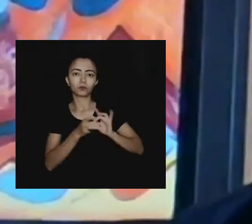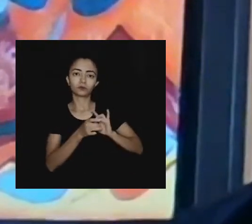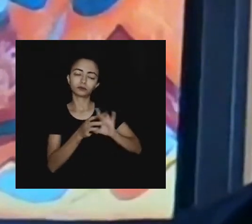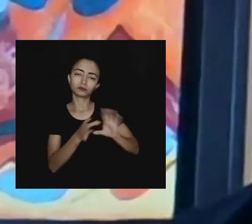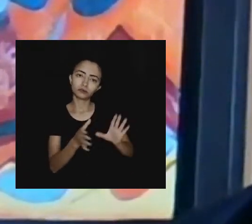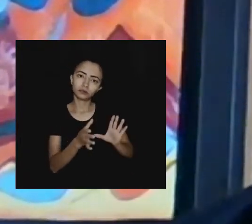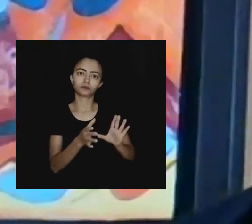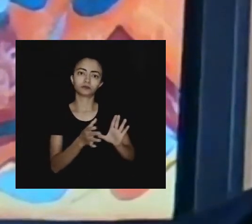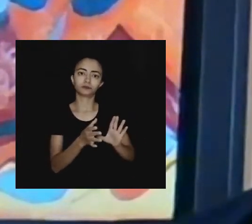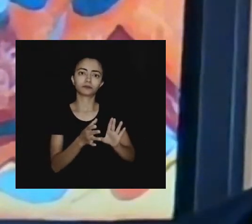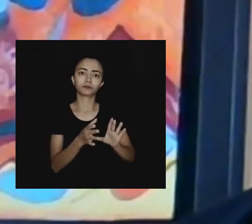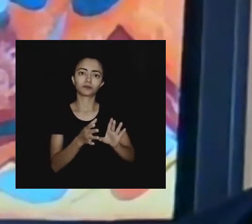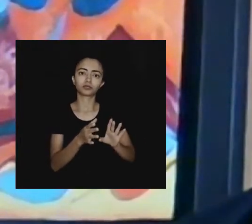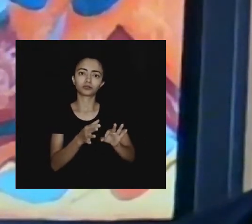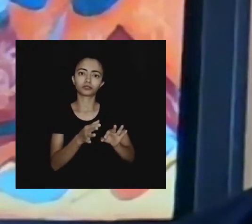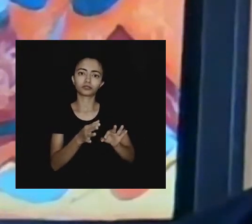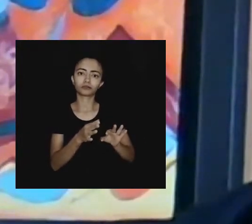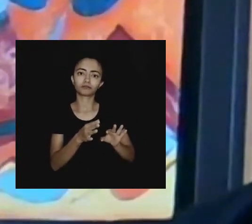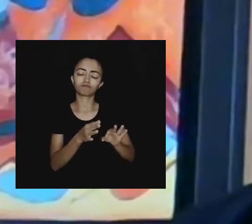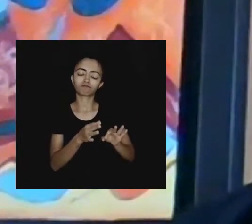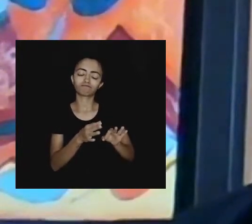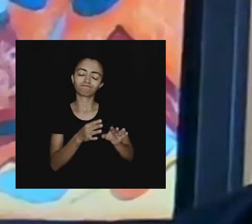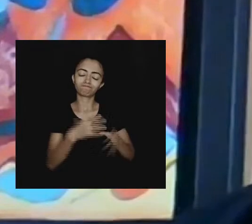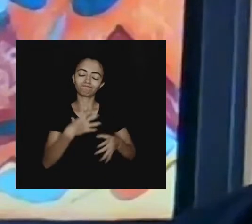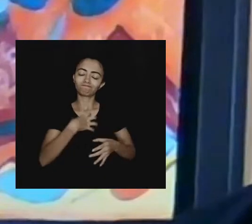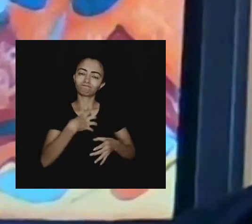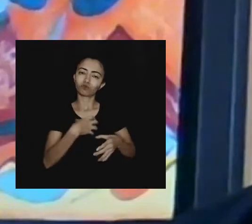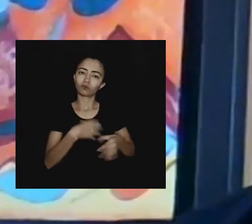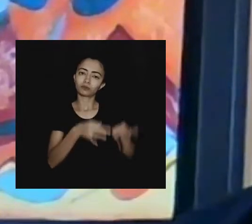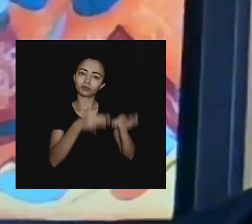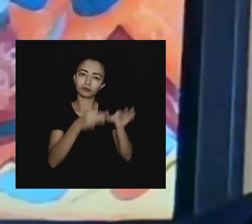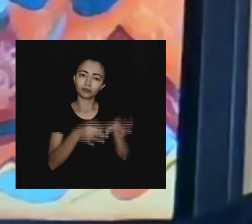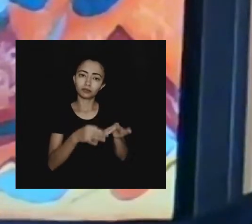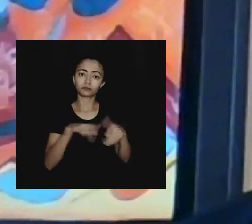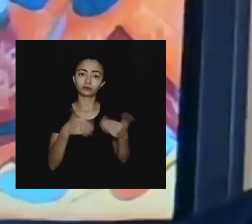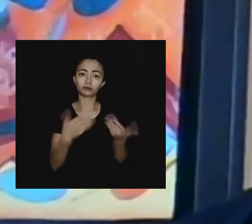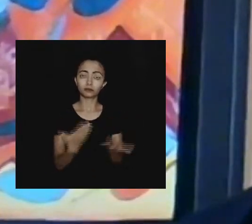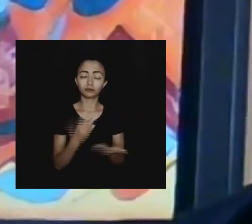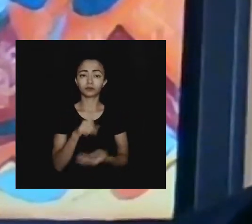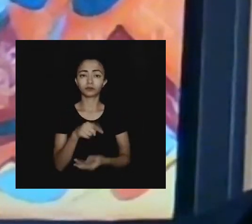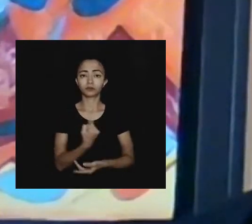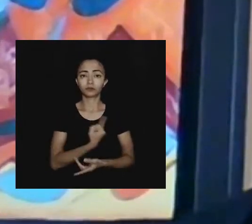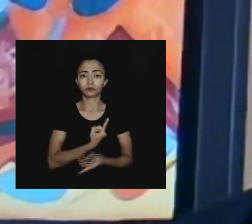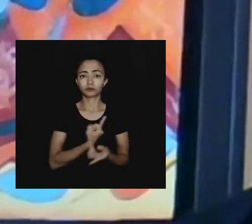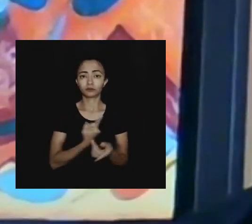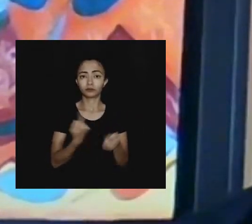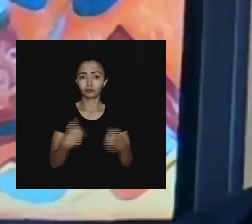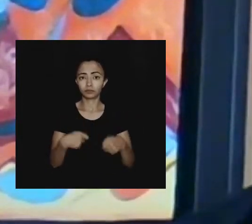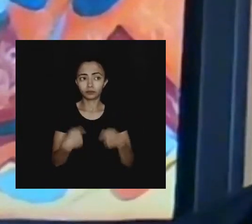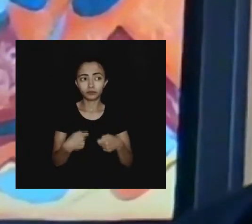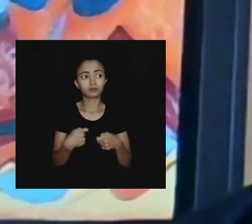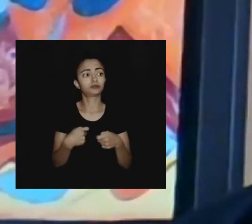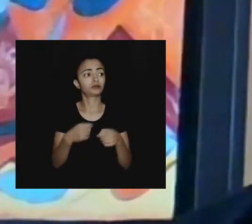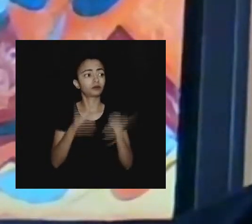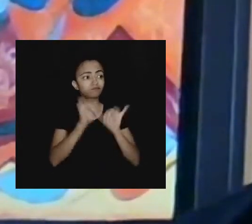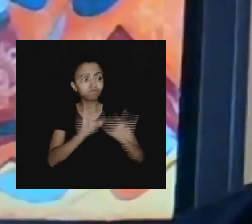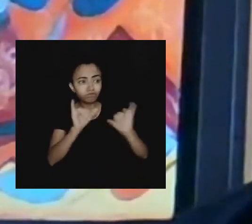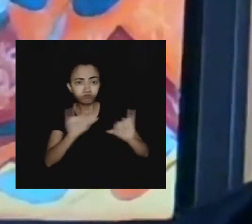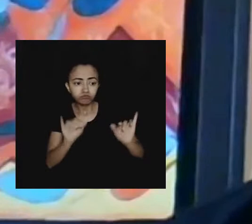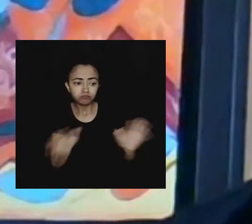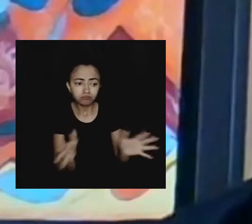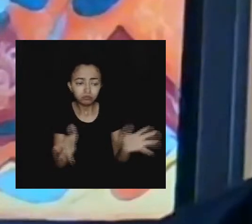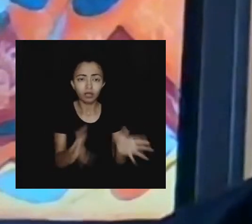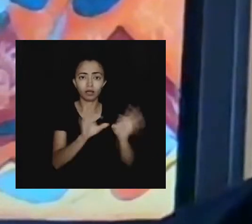children. And also this does affect the integrity of the families, because